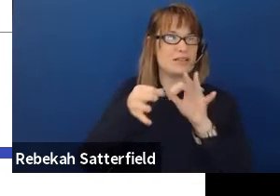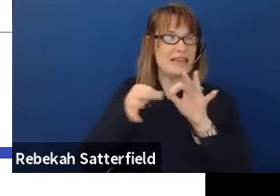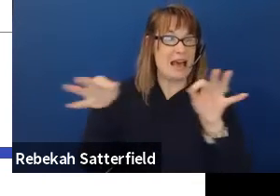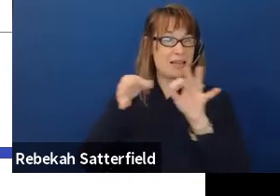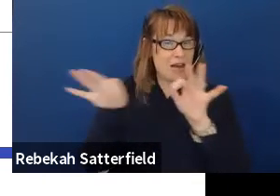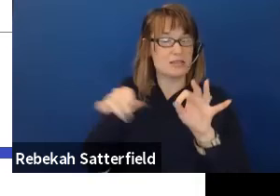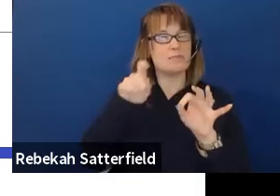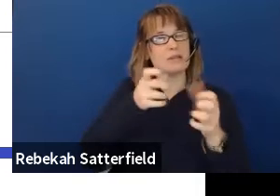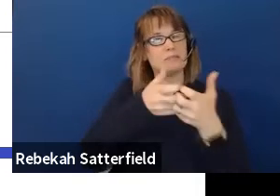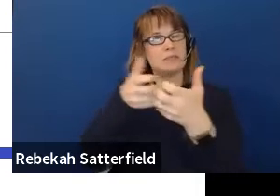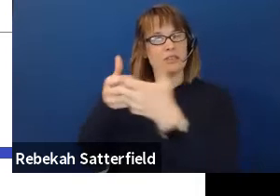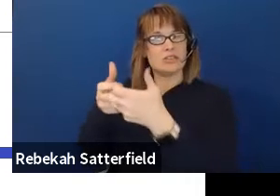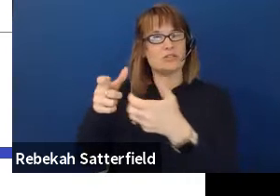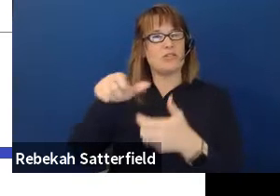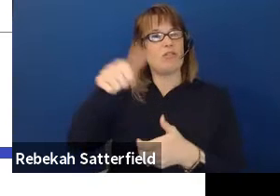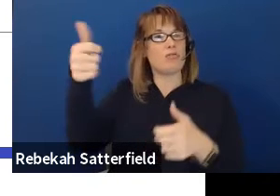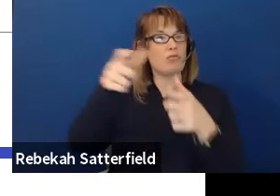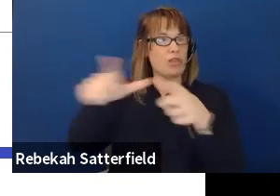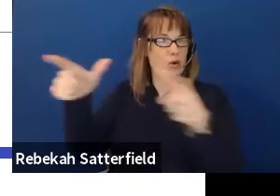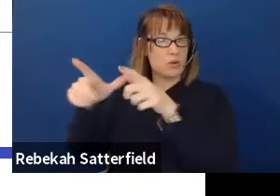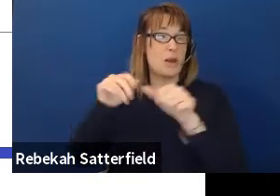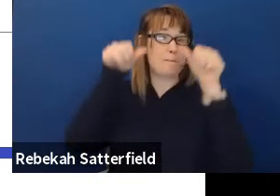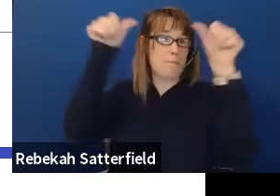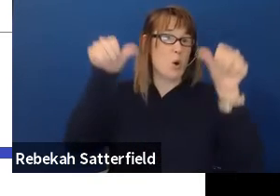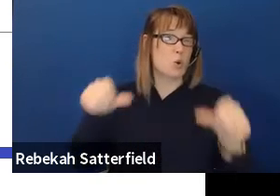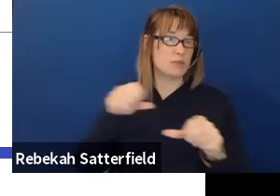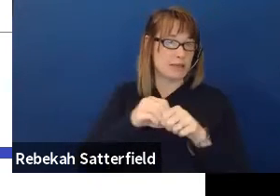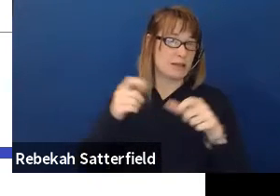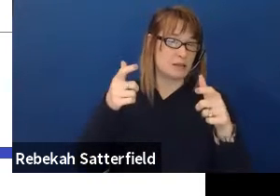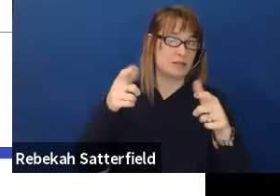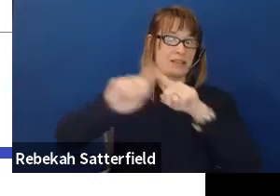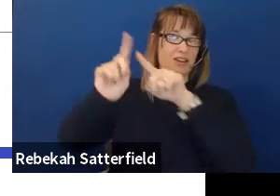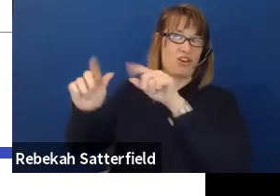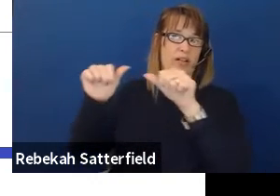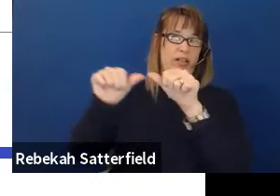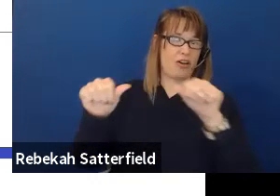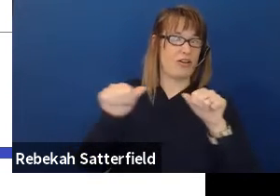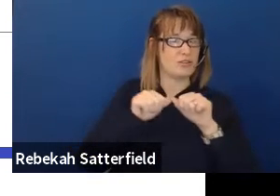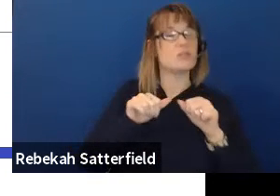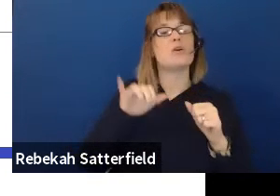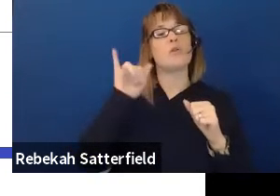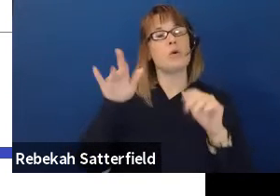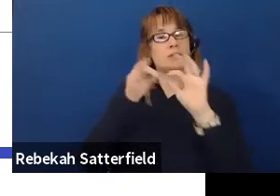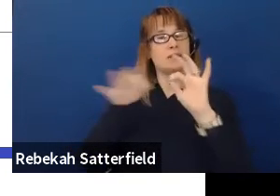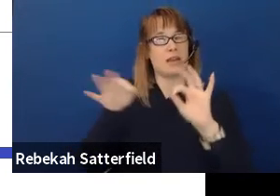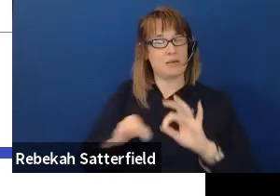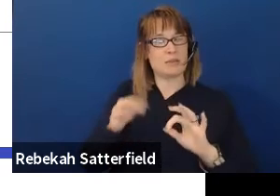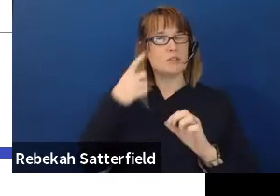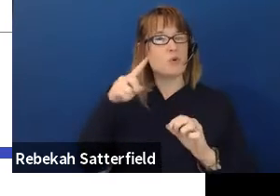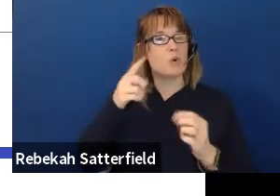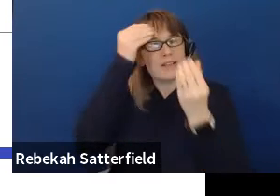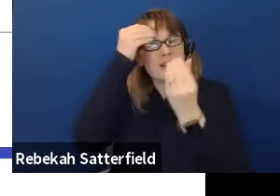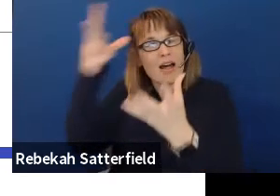languages, and to post them in prominent locations. And these statements notify